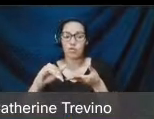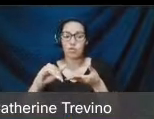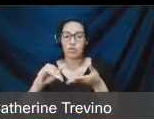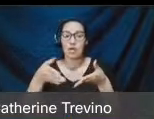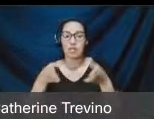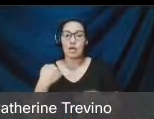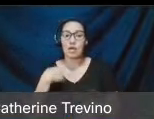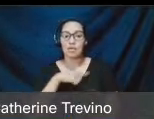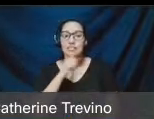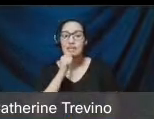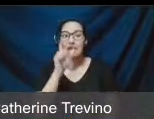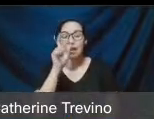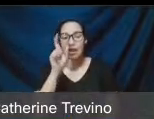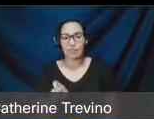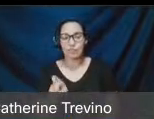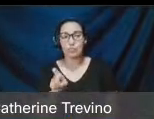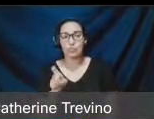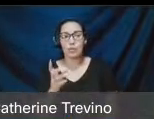have to